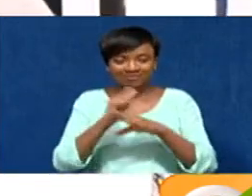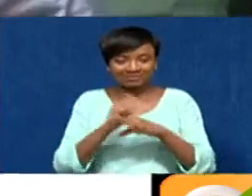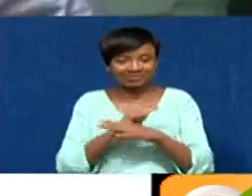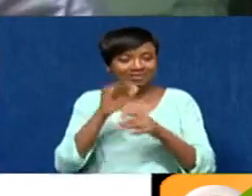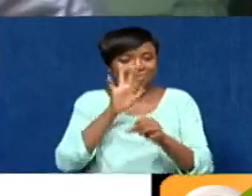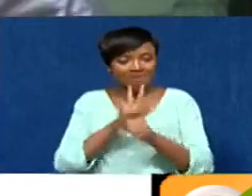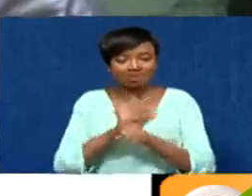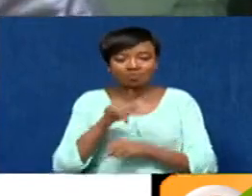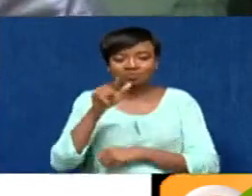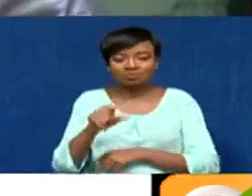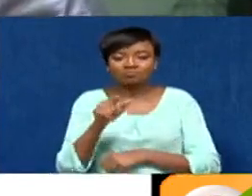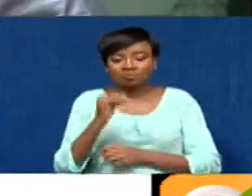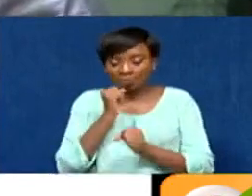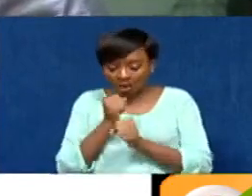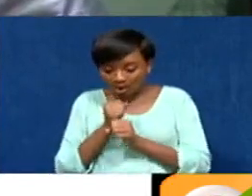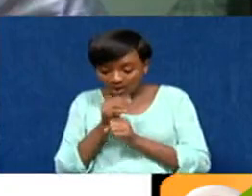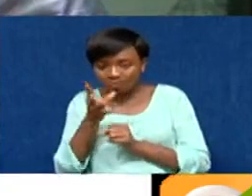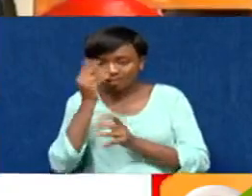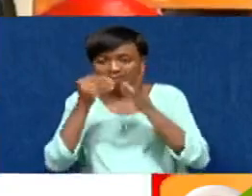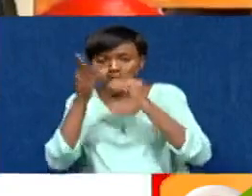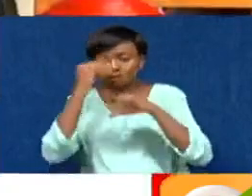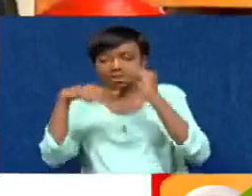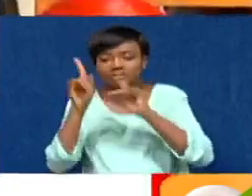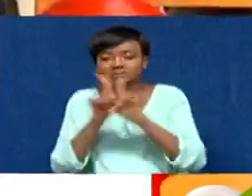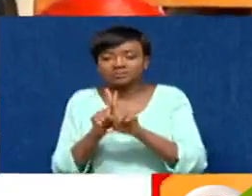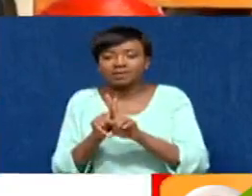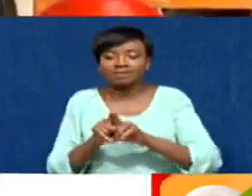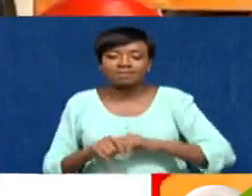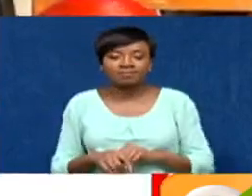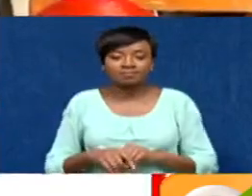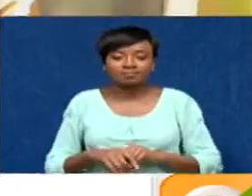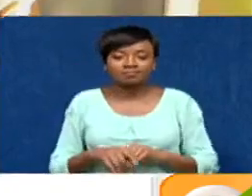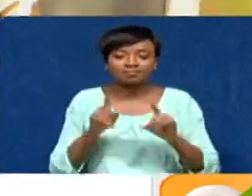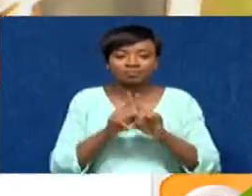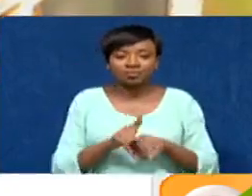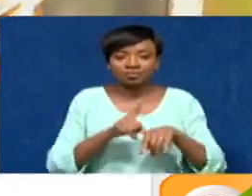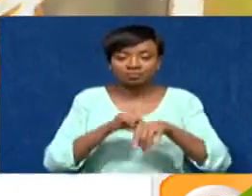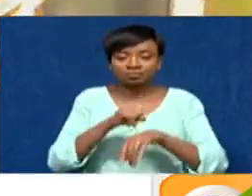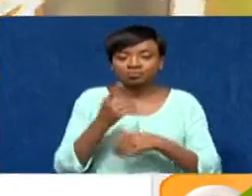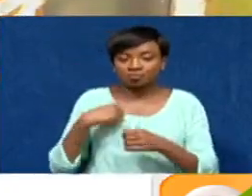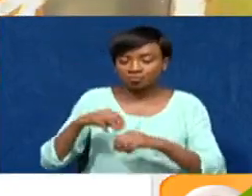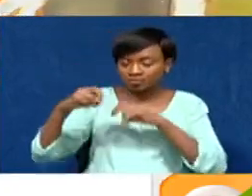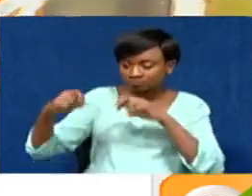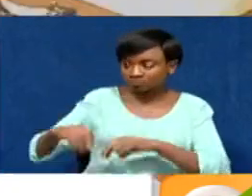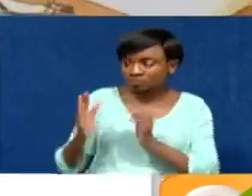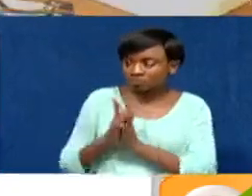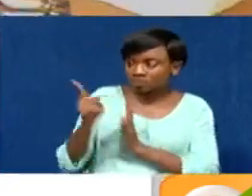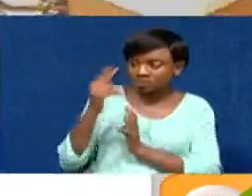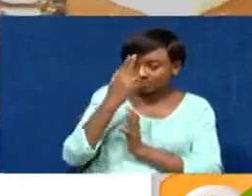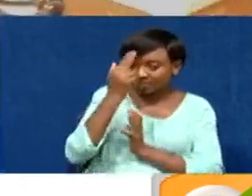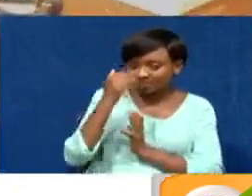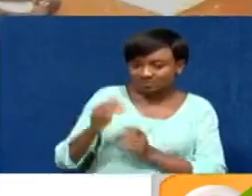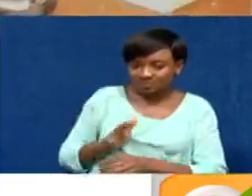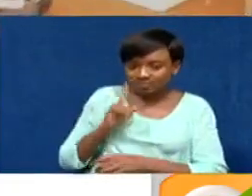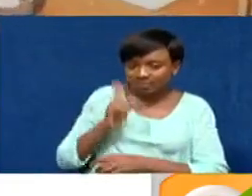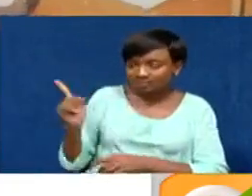lot of the time. At the moment, we are 17 with the Maasai ladies. They are the